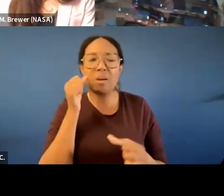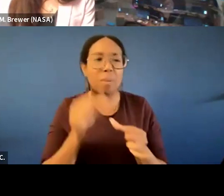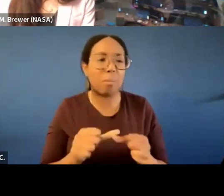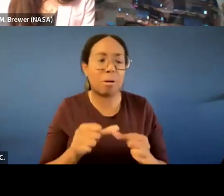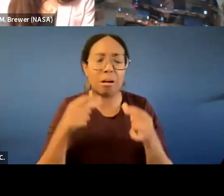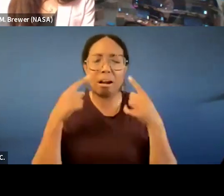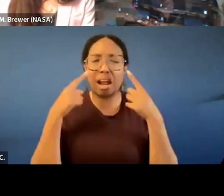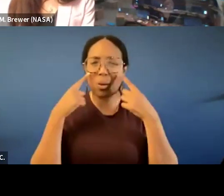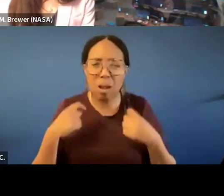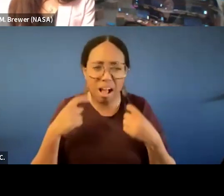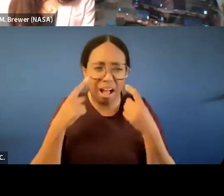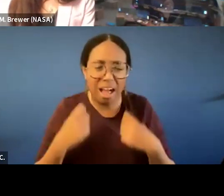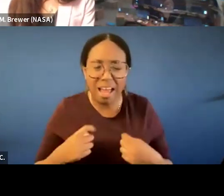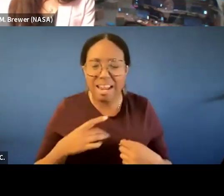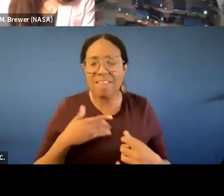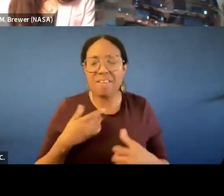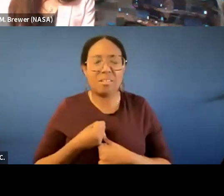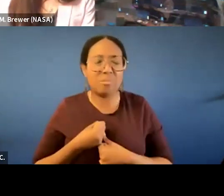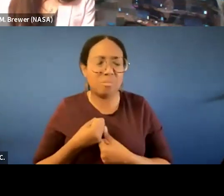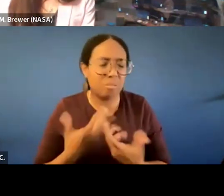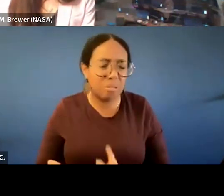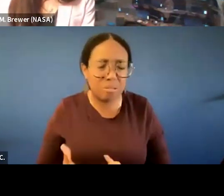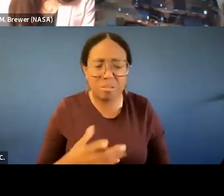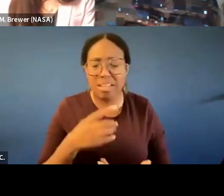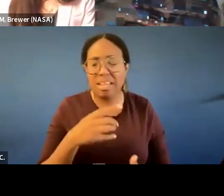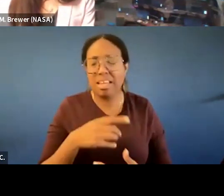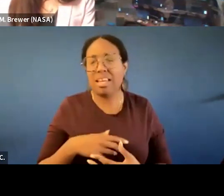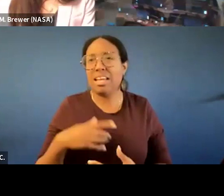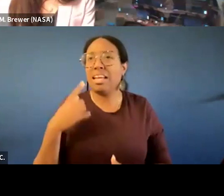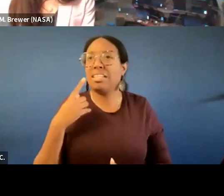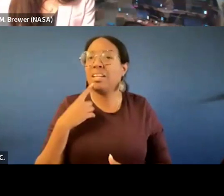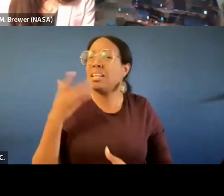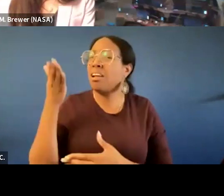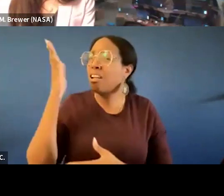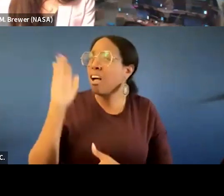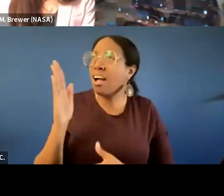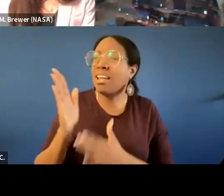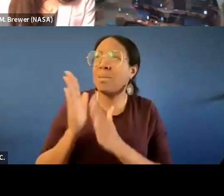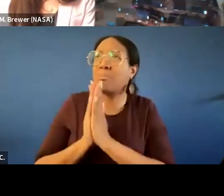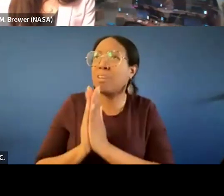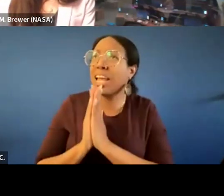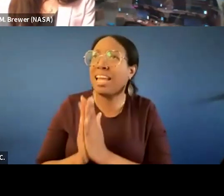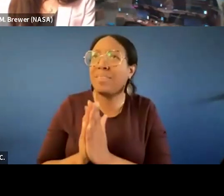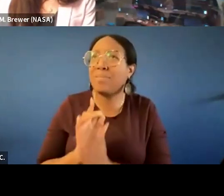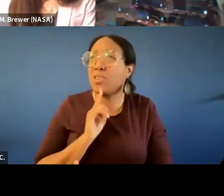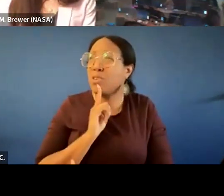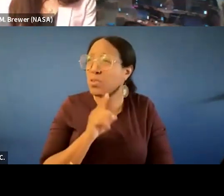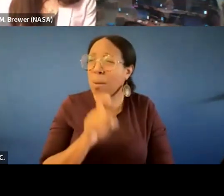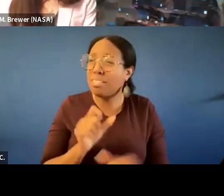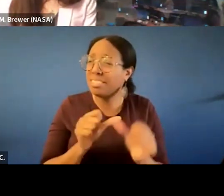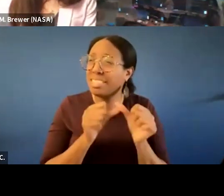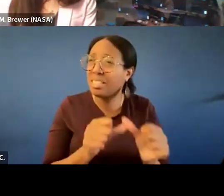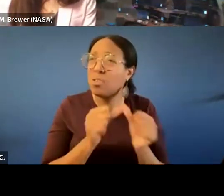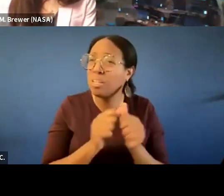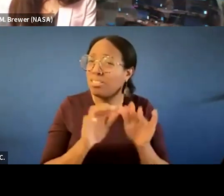I can't do this. Like, I was like, God, are you sure you don't want me on a beach somewhere? It's summertime. You know that's